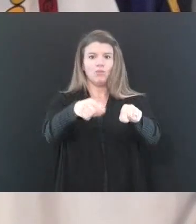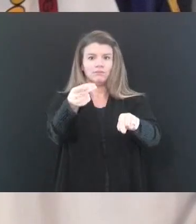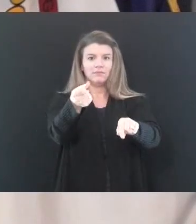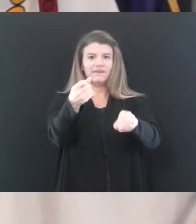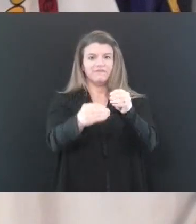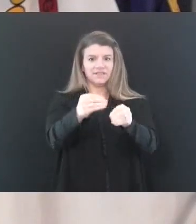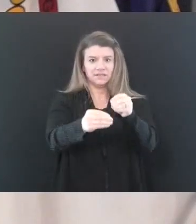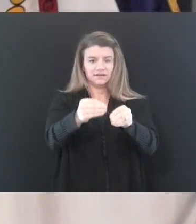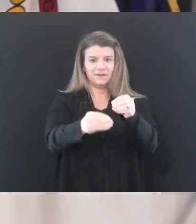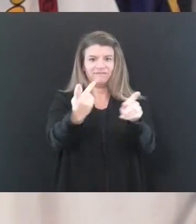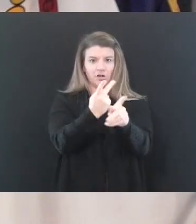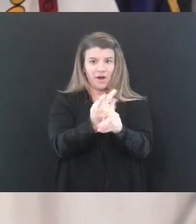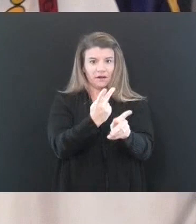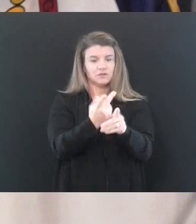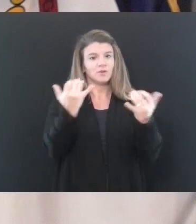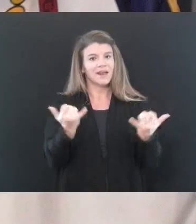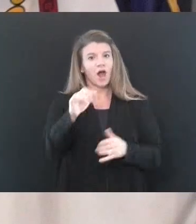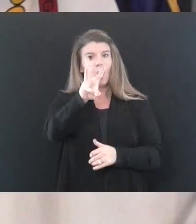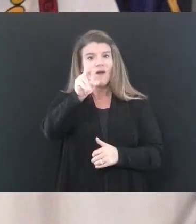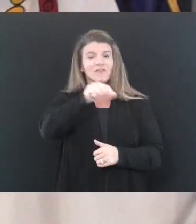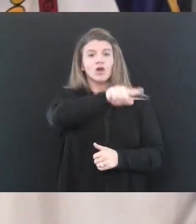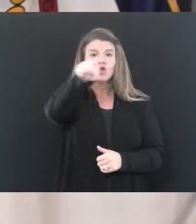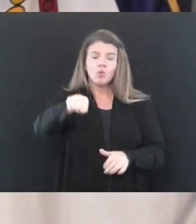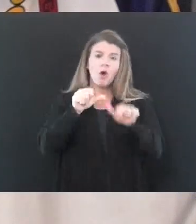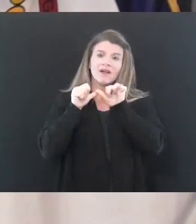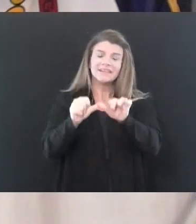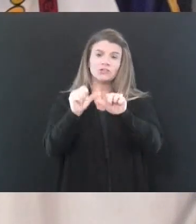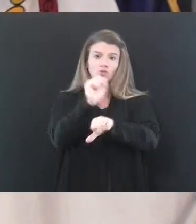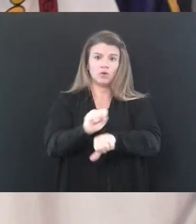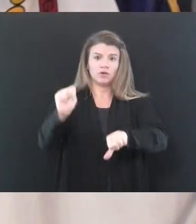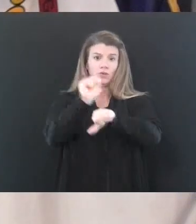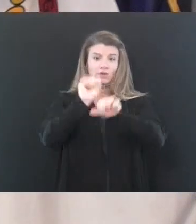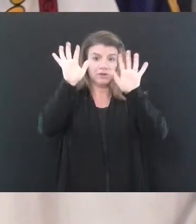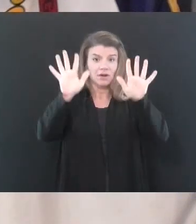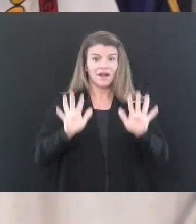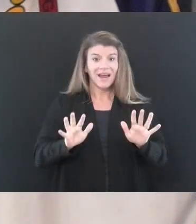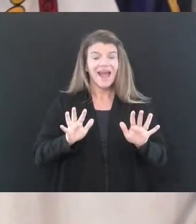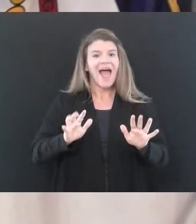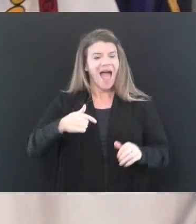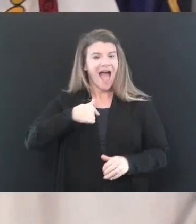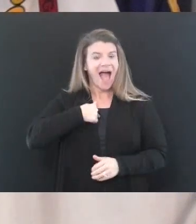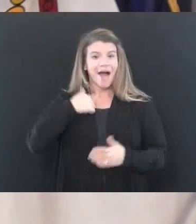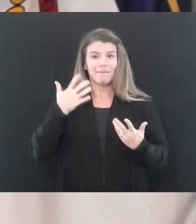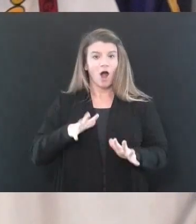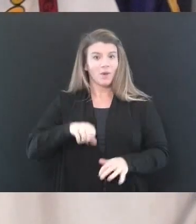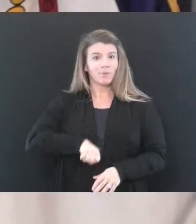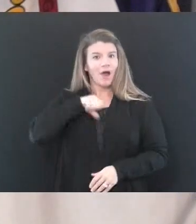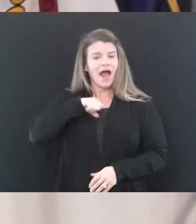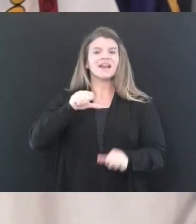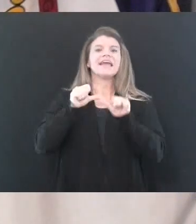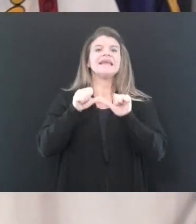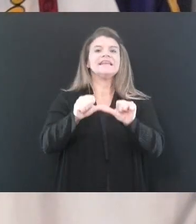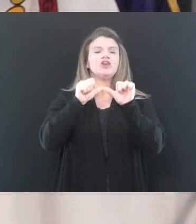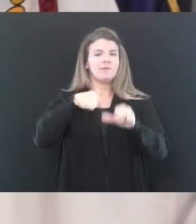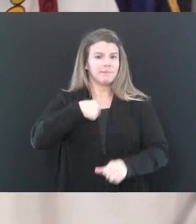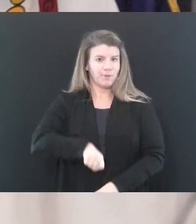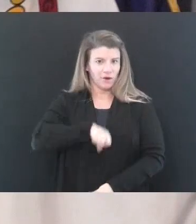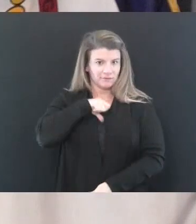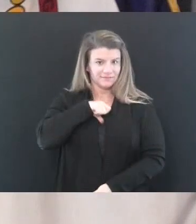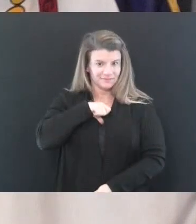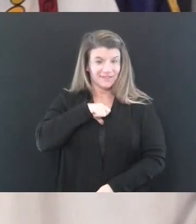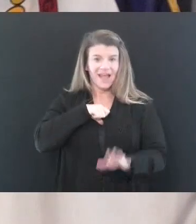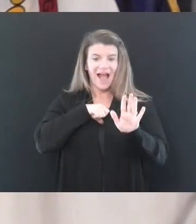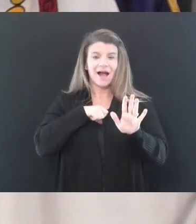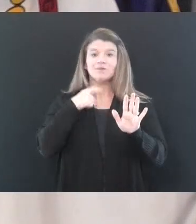West Virginians, come on now. Keep doing great work. Make me proud on the back end. And I tell you one more